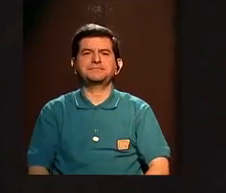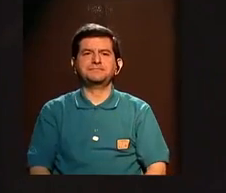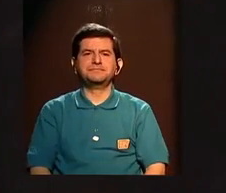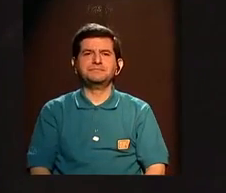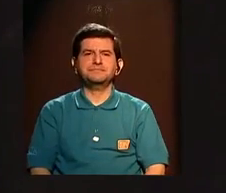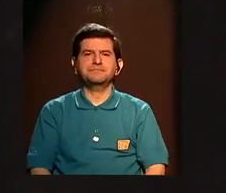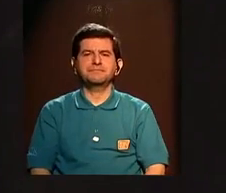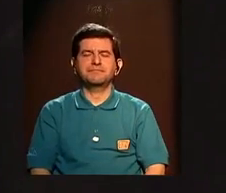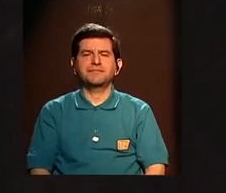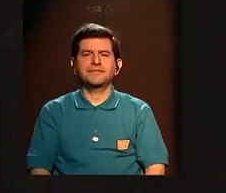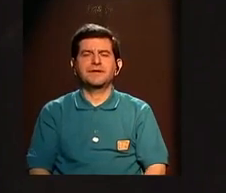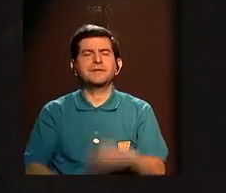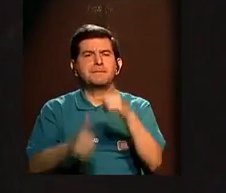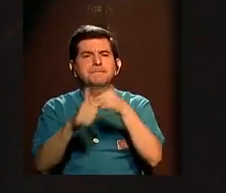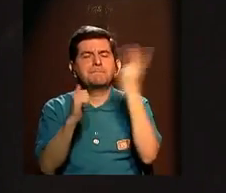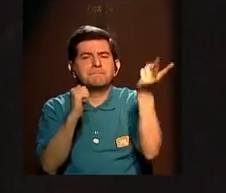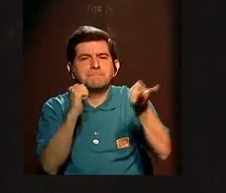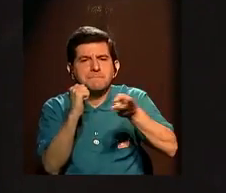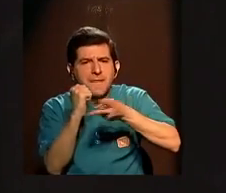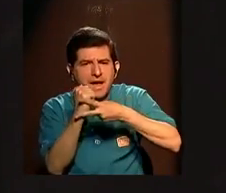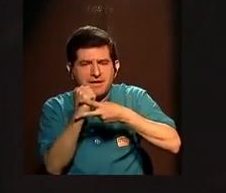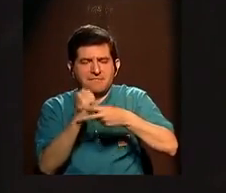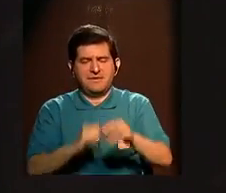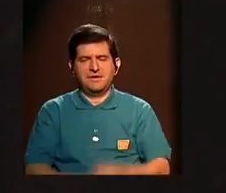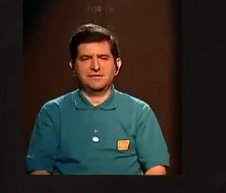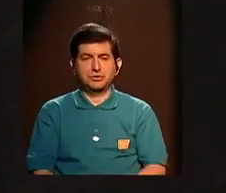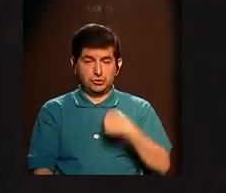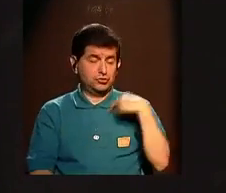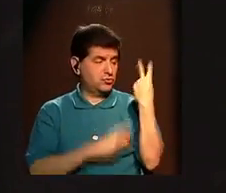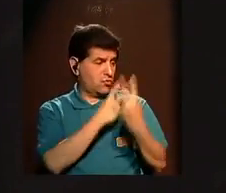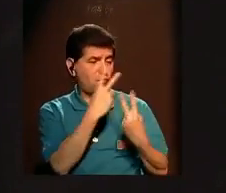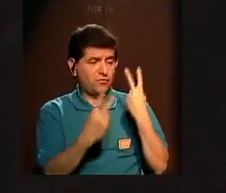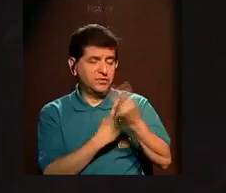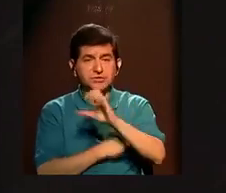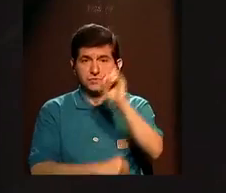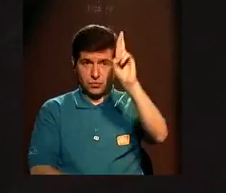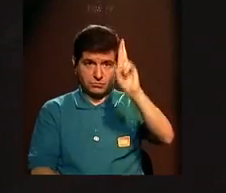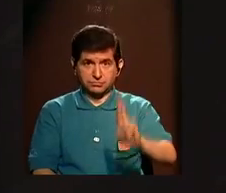This is the first time I have visited Costa Rica.